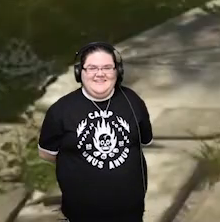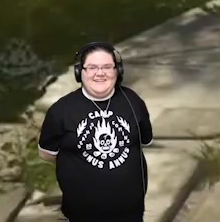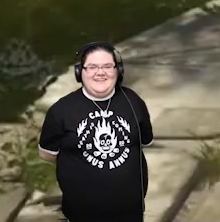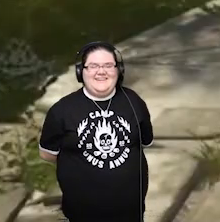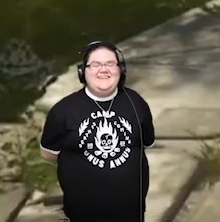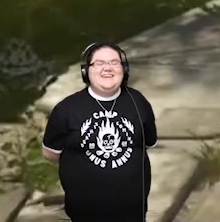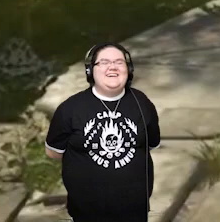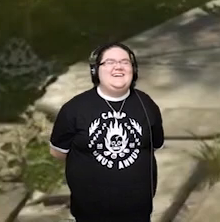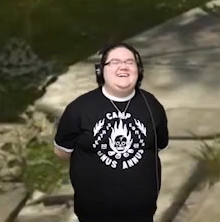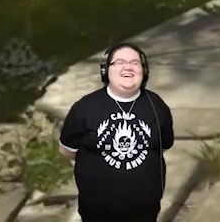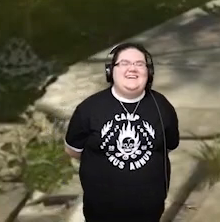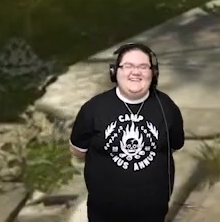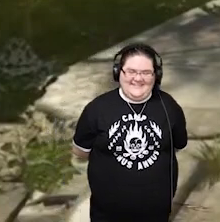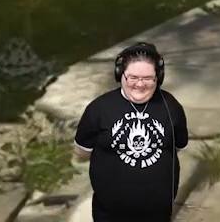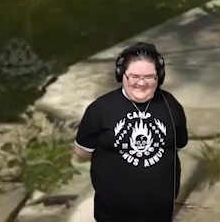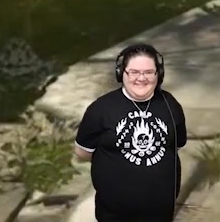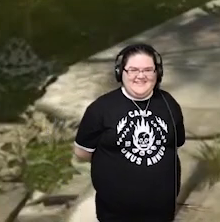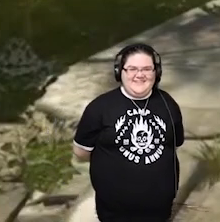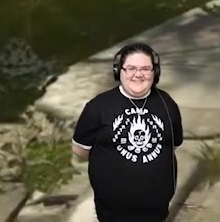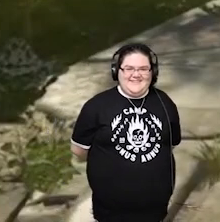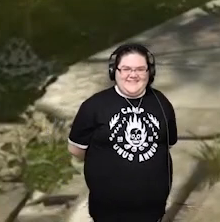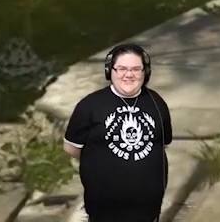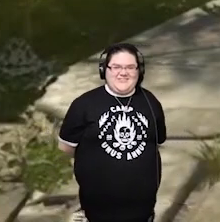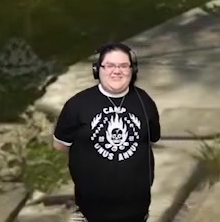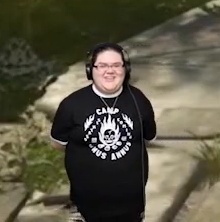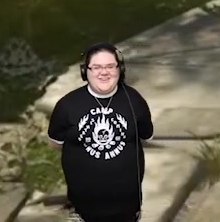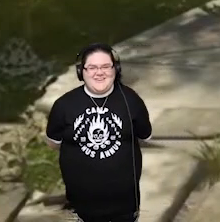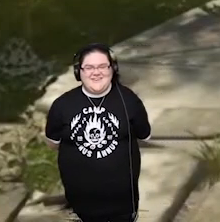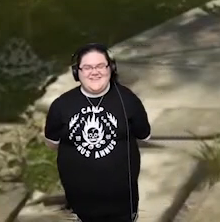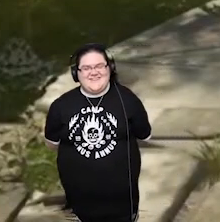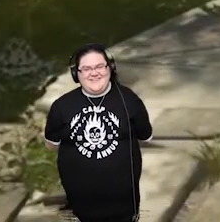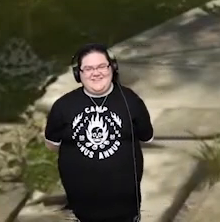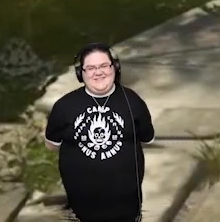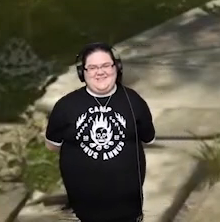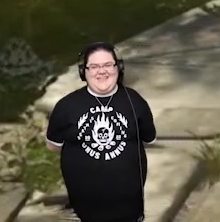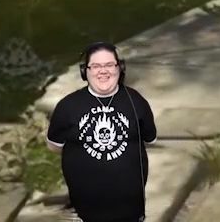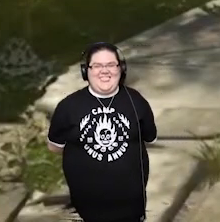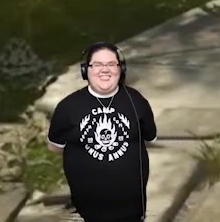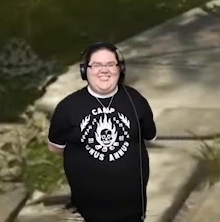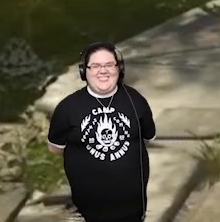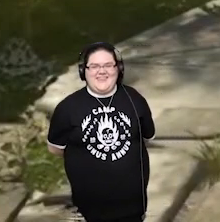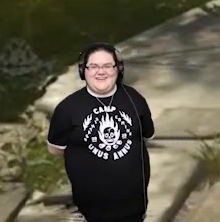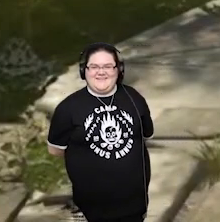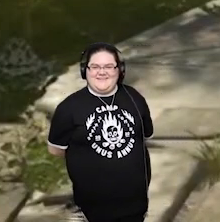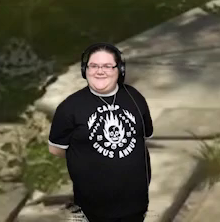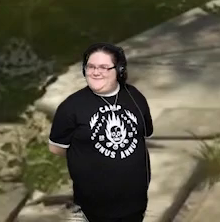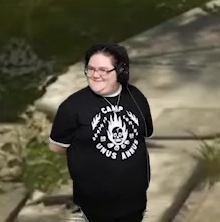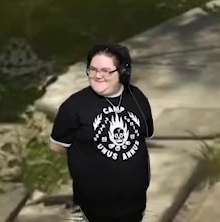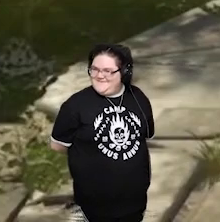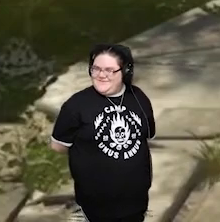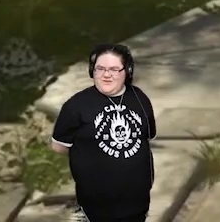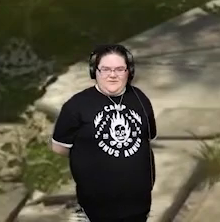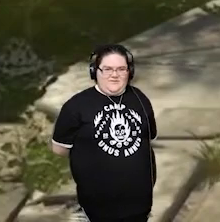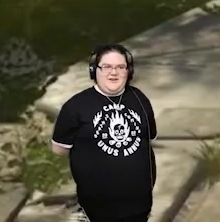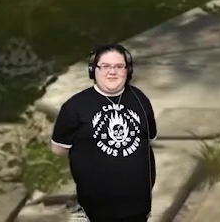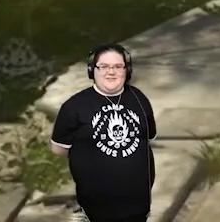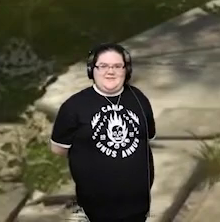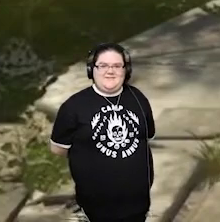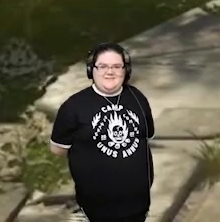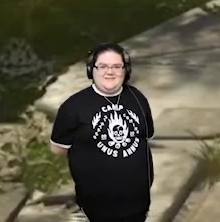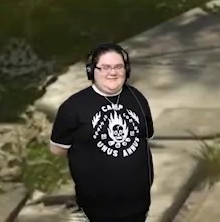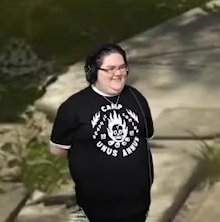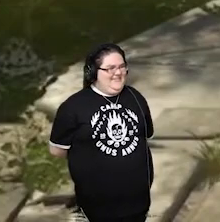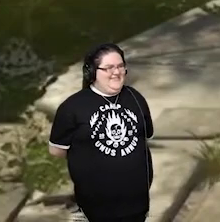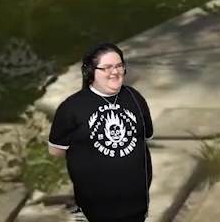mentioned before, today's video is sponsored by Super.com and Nodding Heads Games. They wanted me to show you their new game, Raji, an ancient Raji.